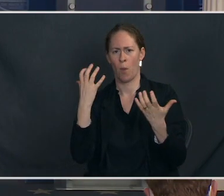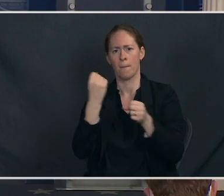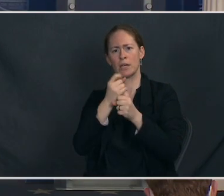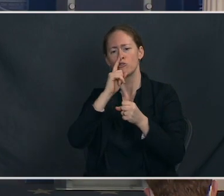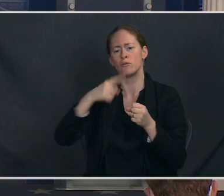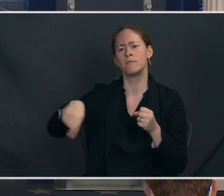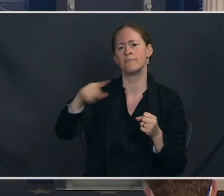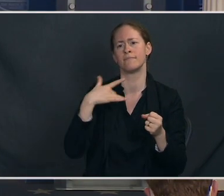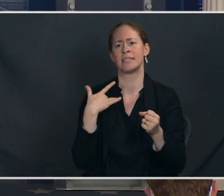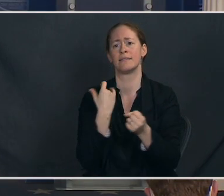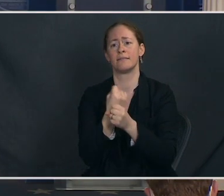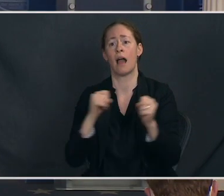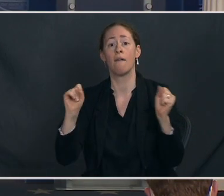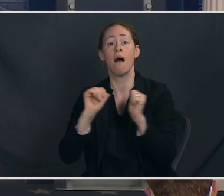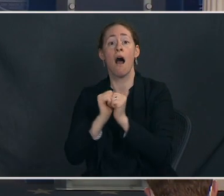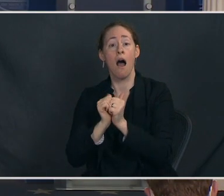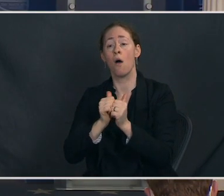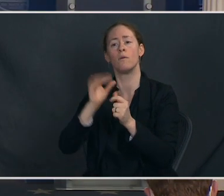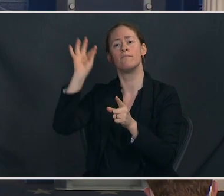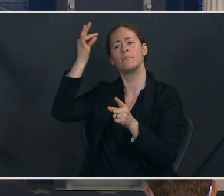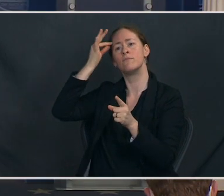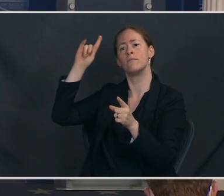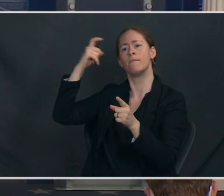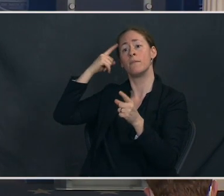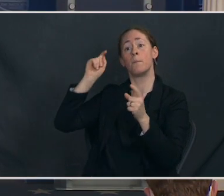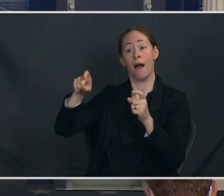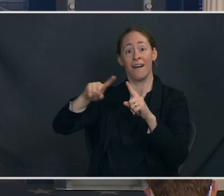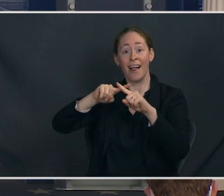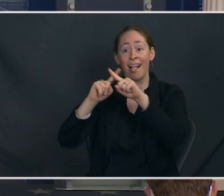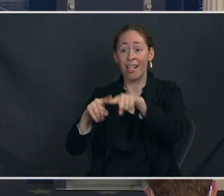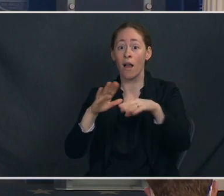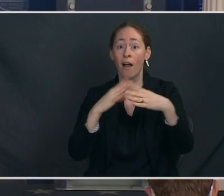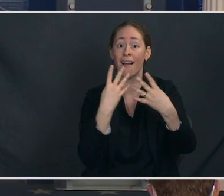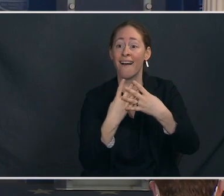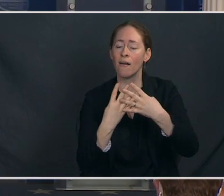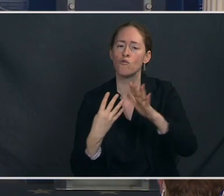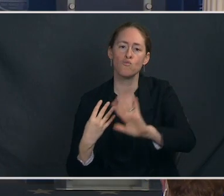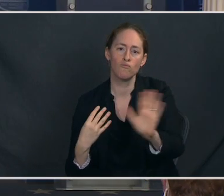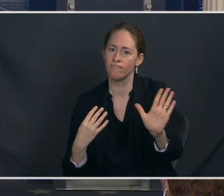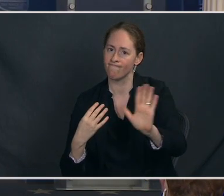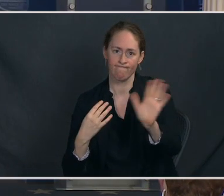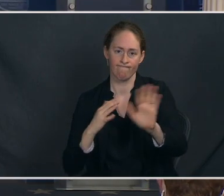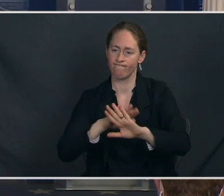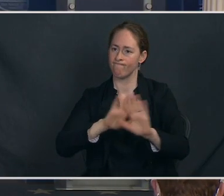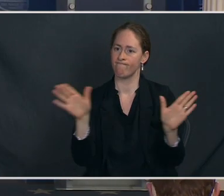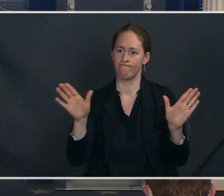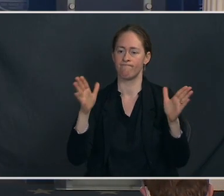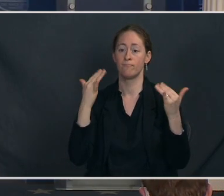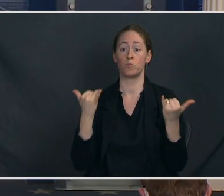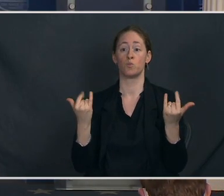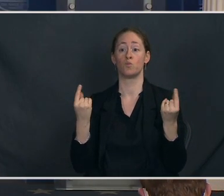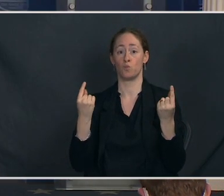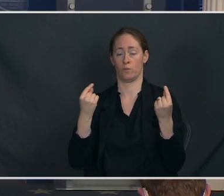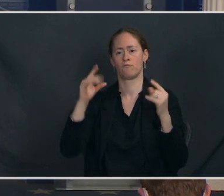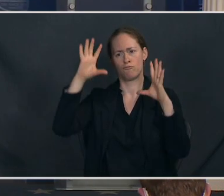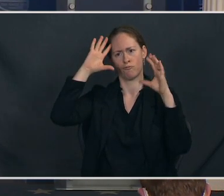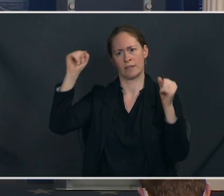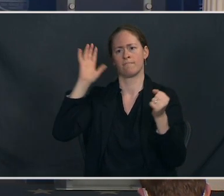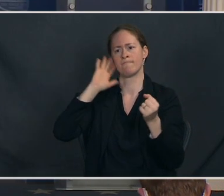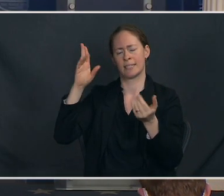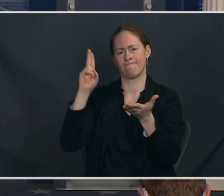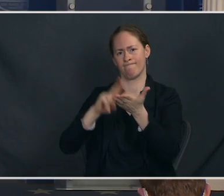government's reliance on private prisons. The President will also sign an executive order reinvigorating the commitment of all